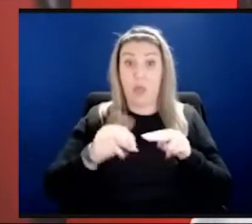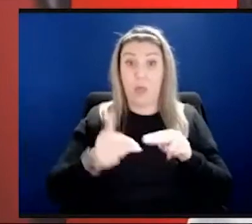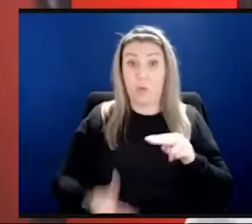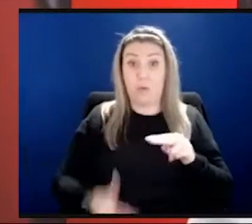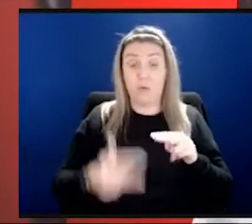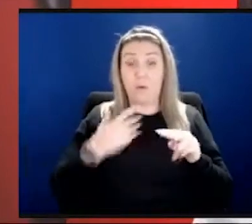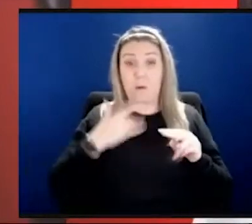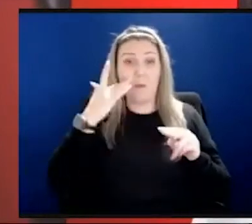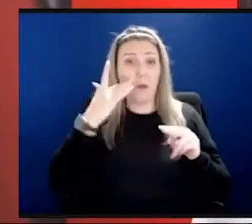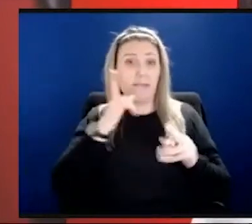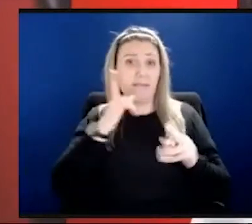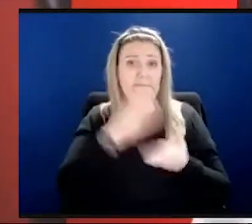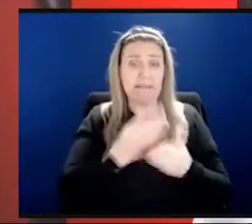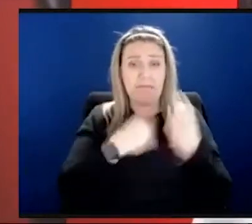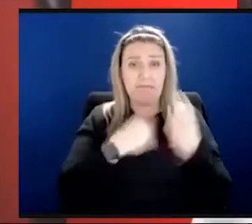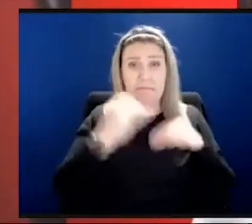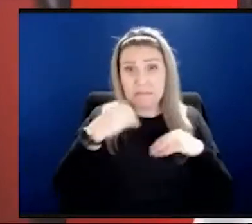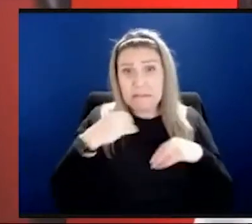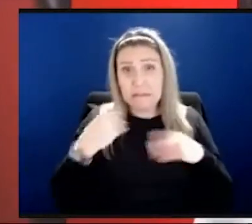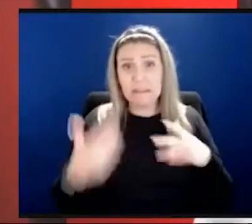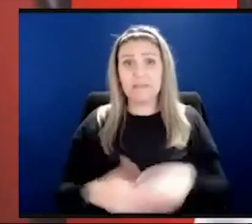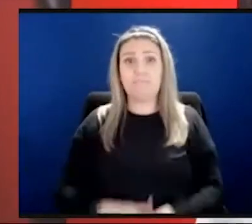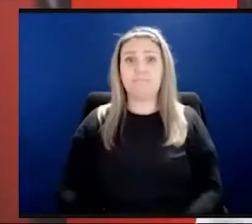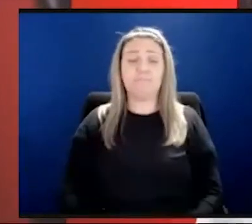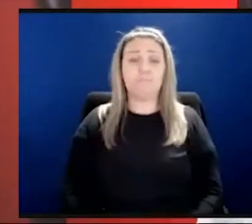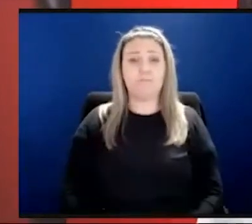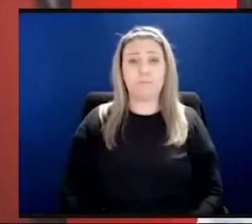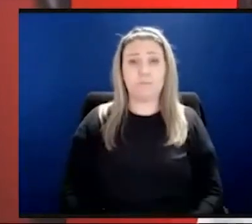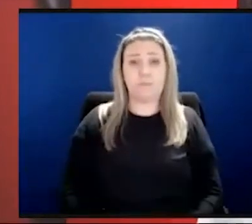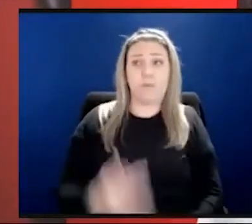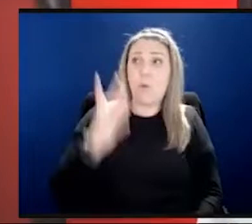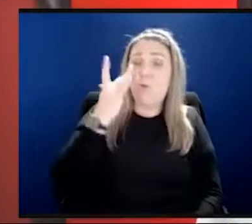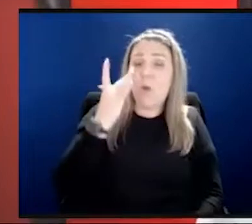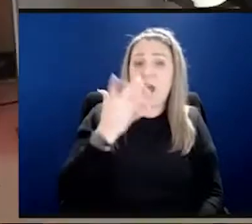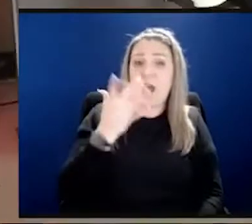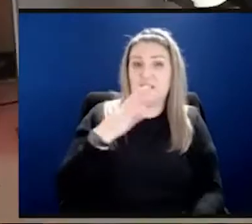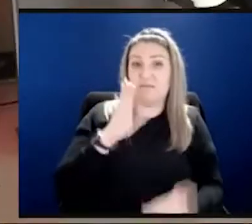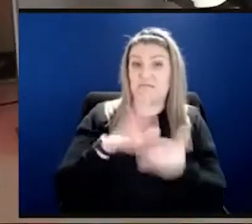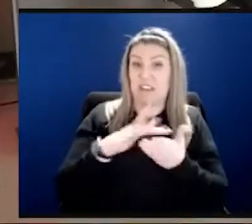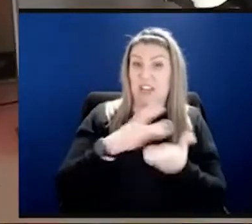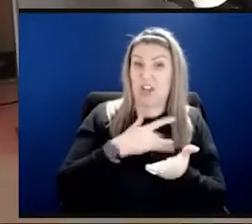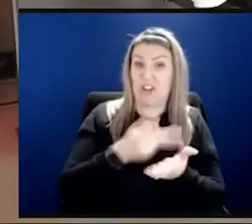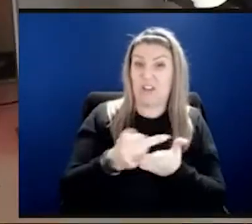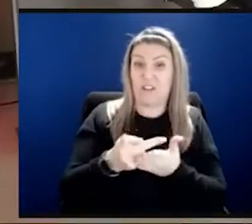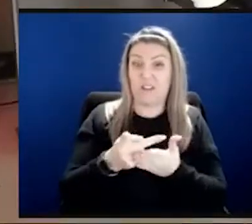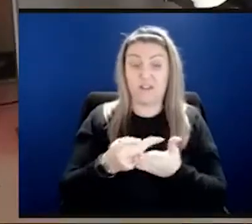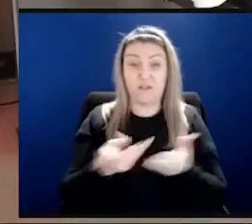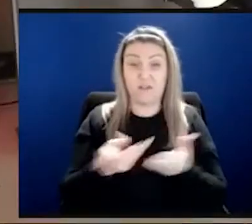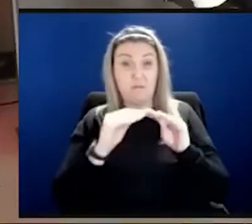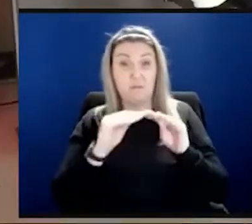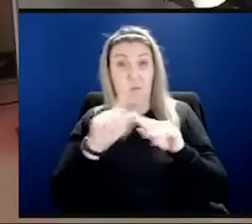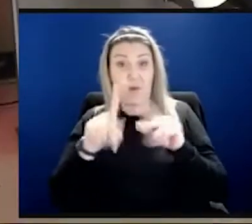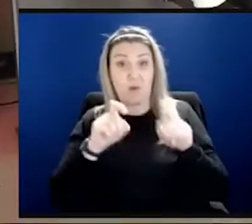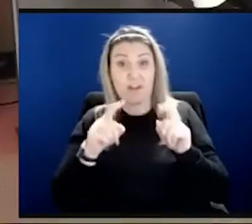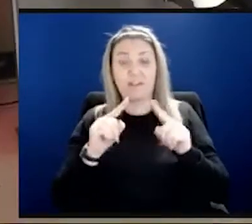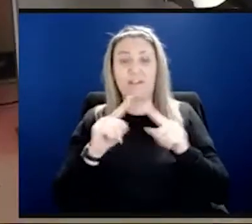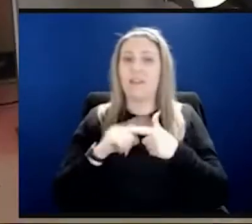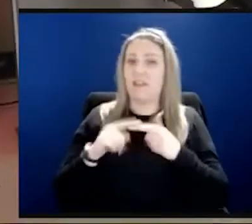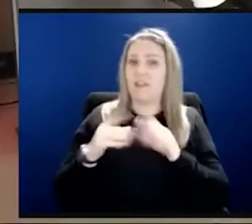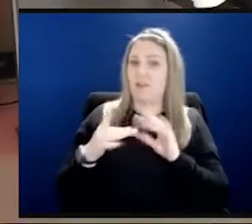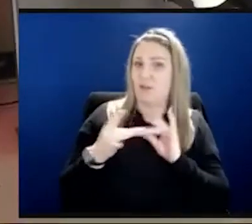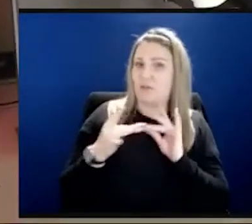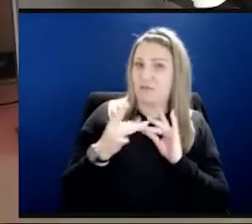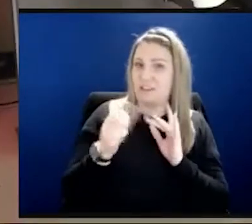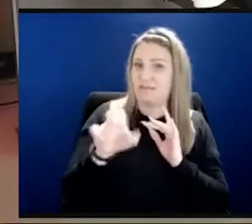eating because they're in such bad heart failure. Got some more questions, and then I have a comment. Garen, you're going to like this. This is